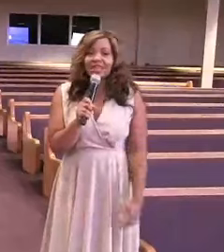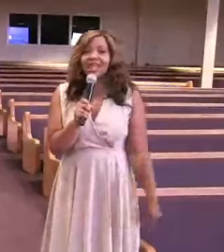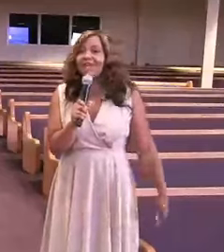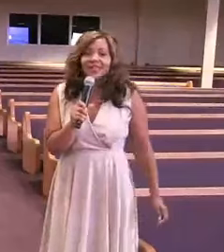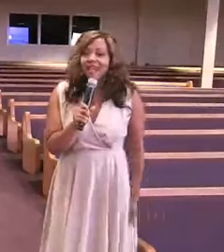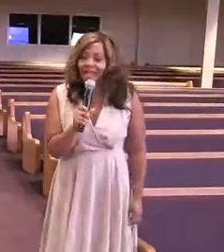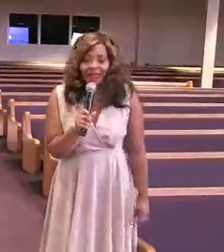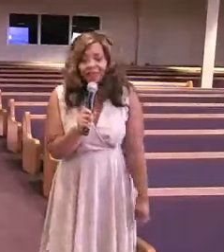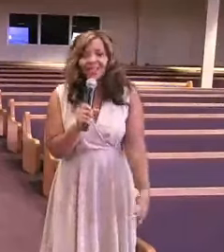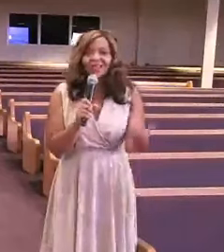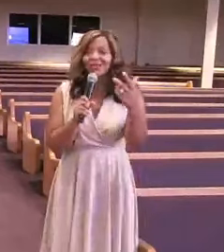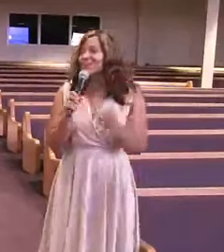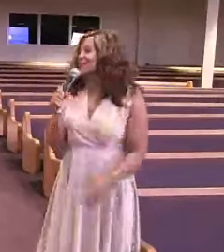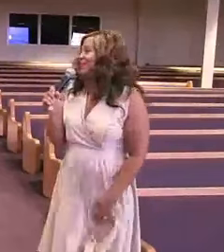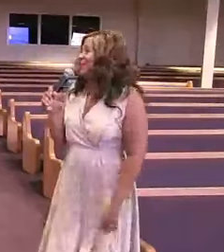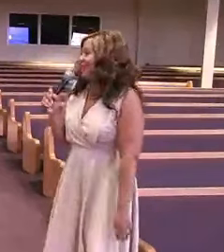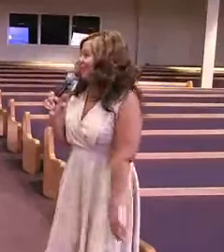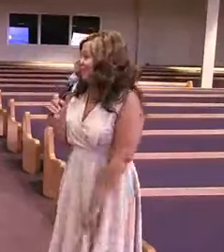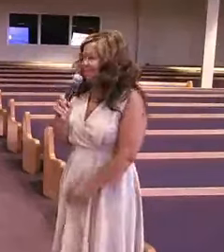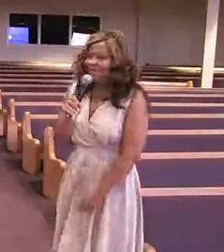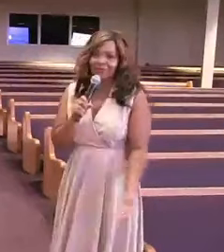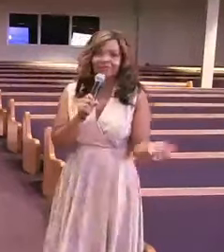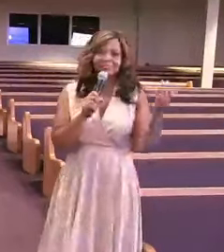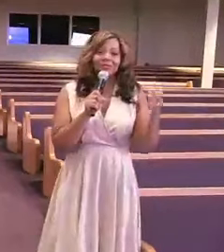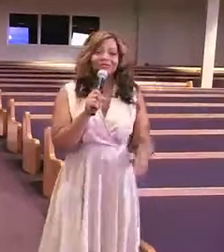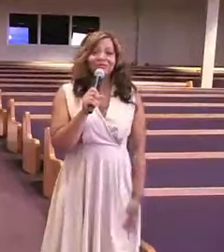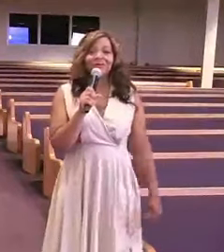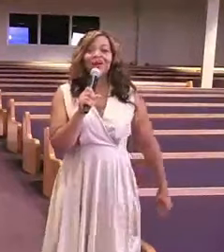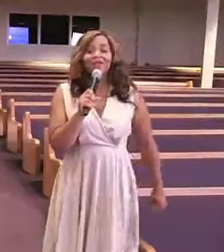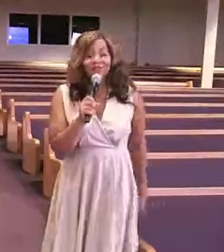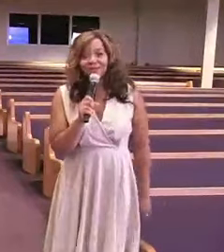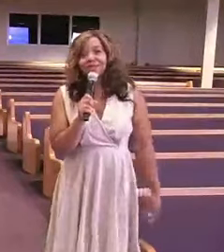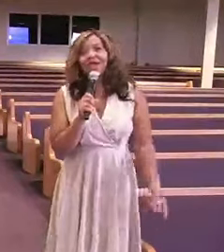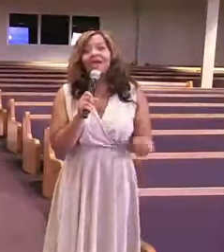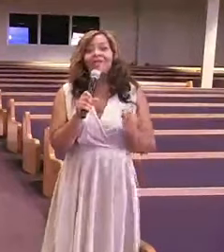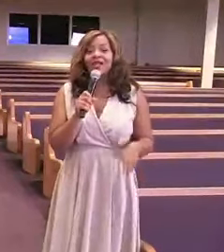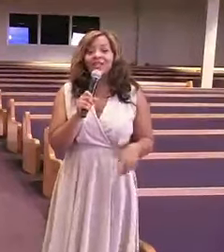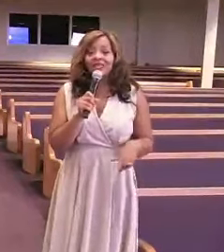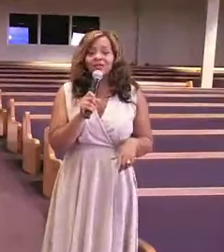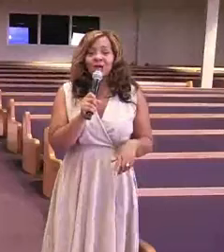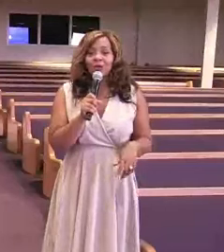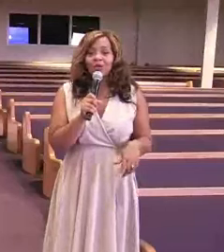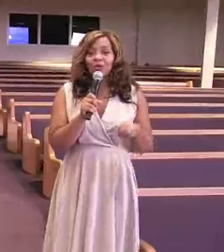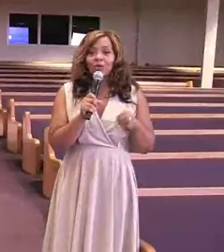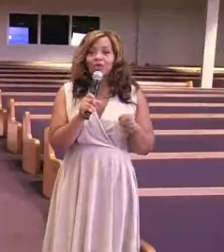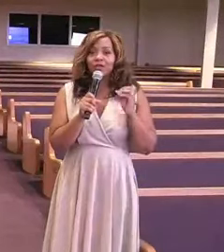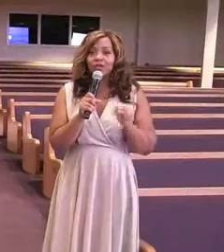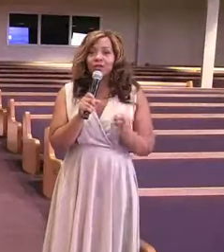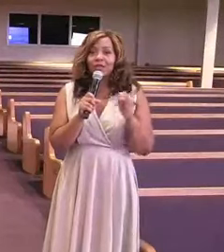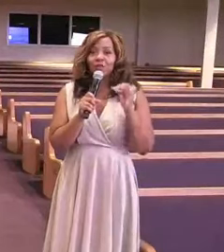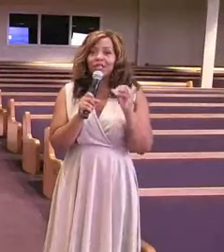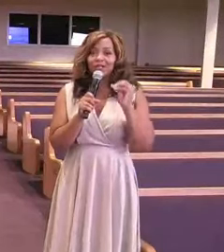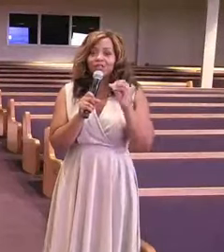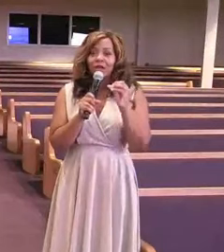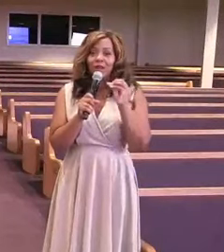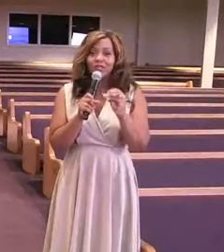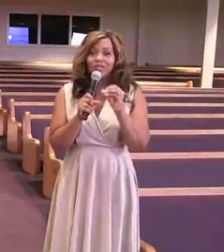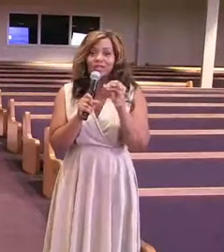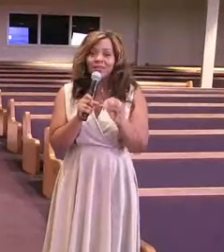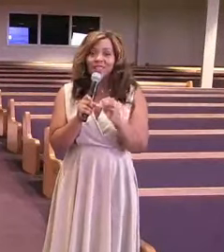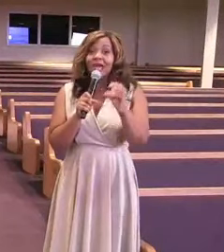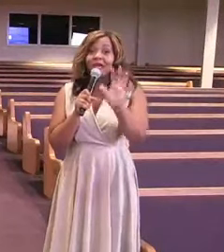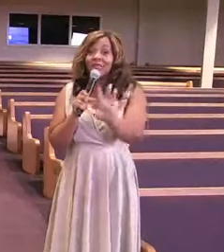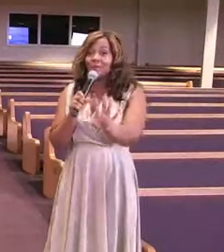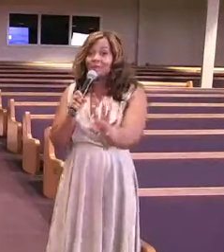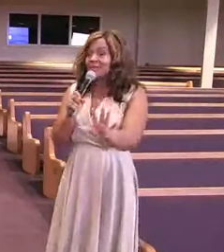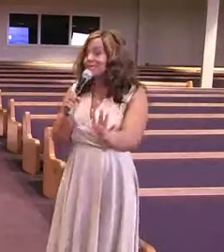was singing Heaven Down during their pre-service rehearsal, and Rev has a powerful word for you, and we do not want